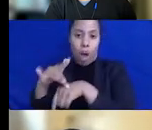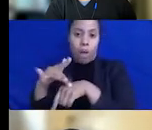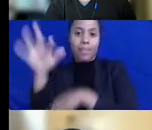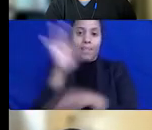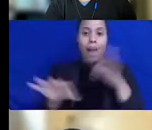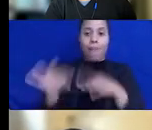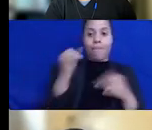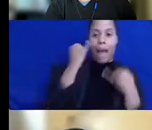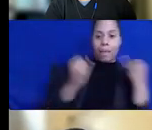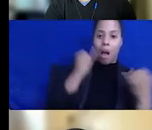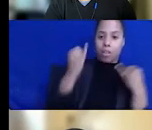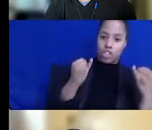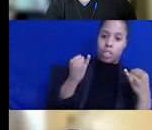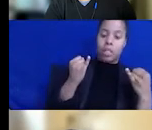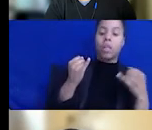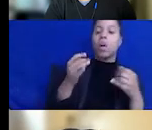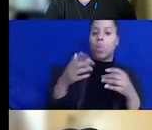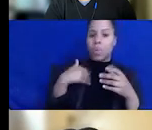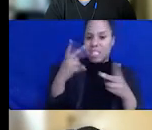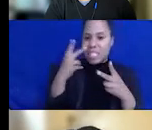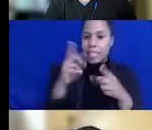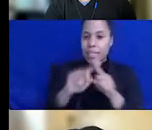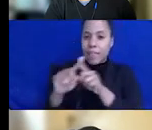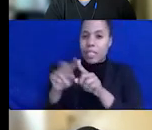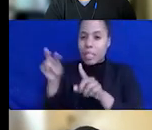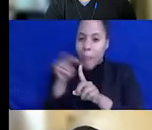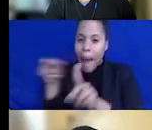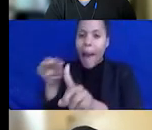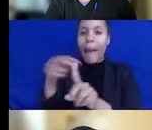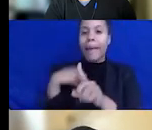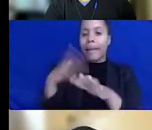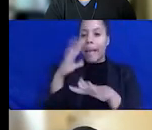seeing mapping of communities, we are seeing infiltration.